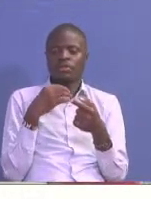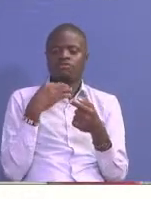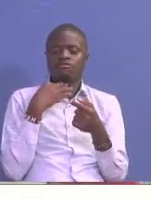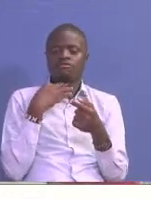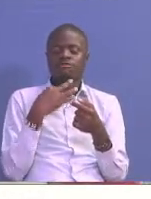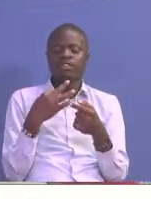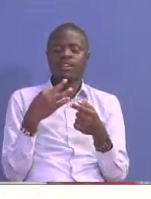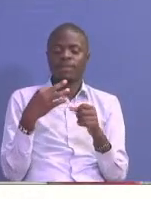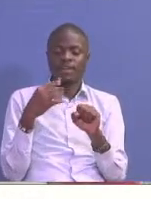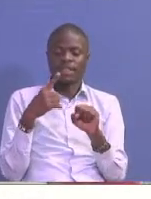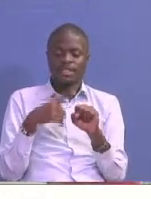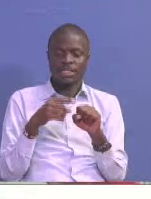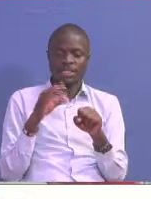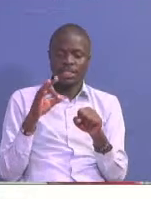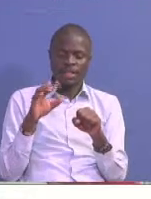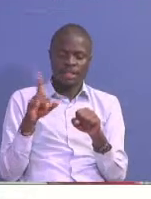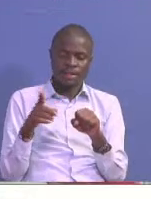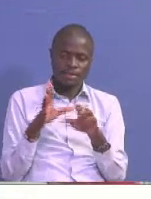563,000